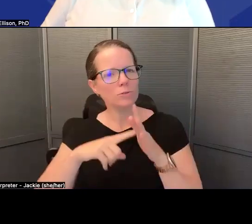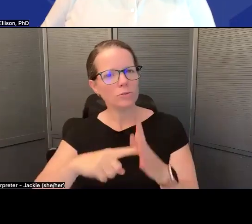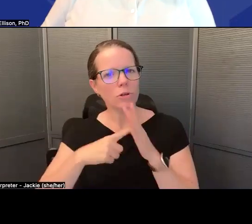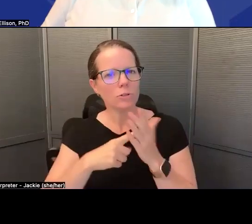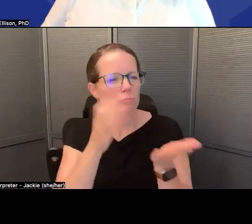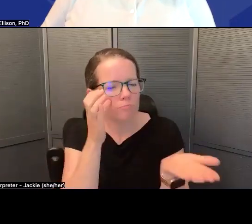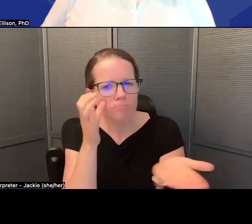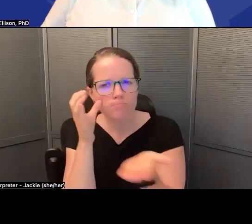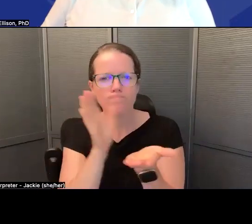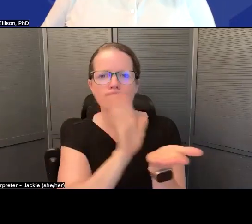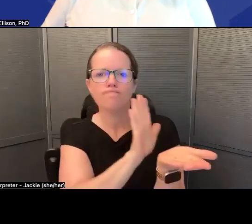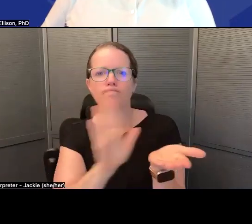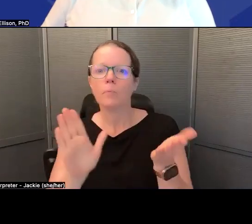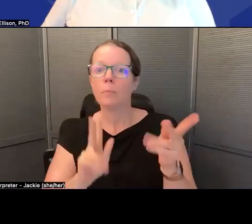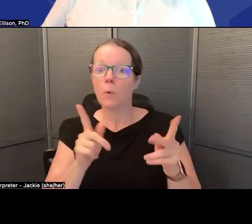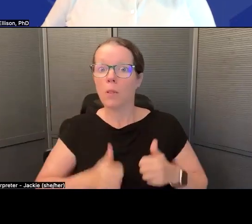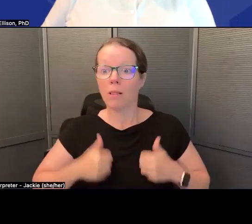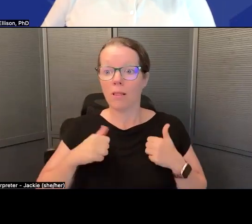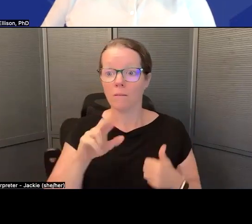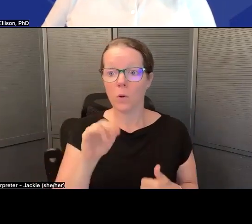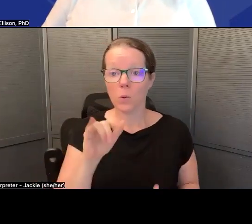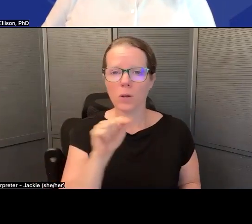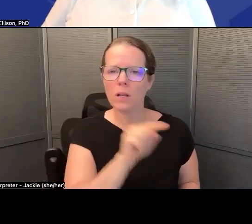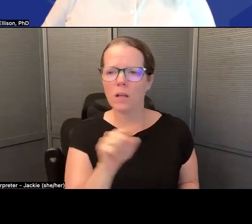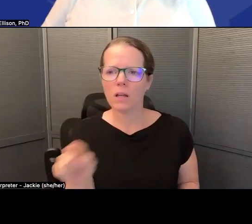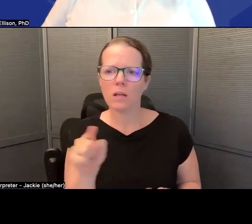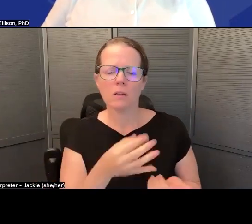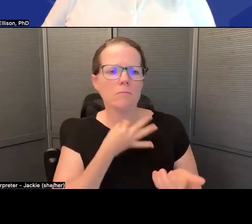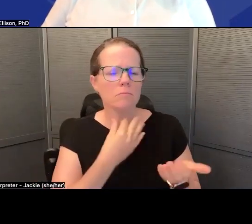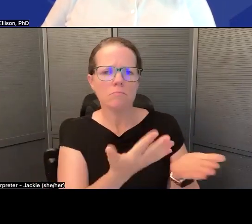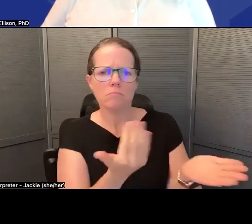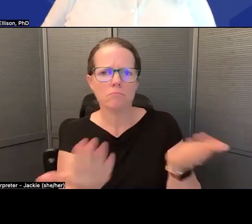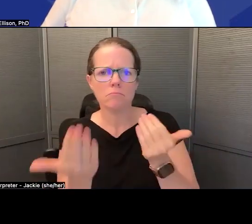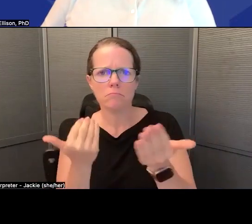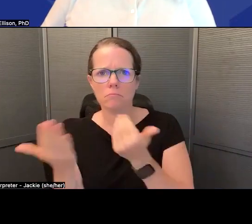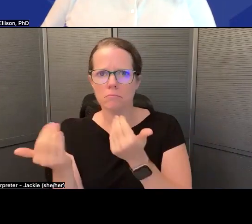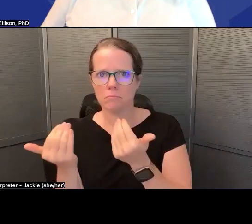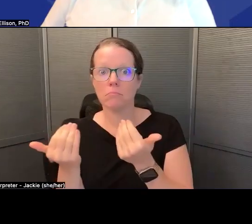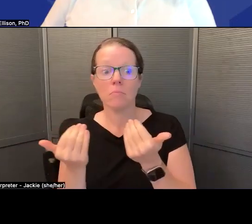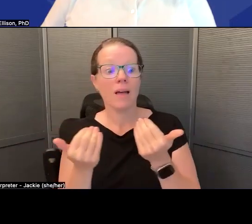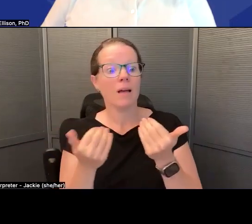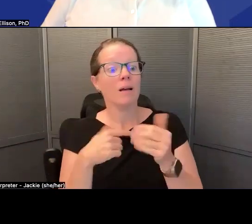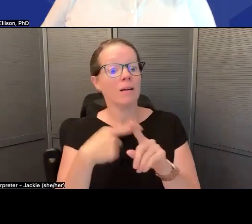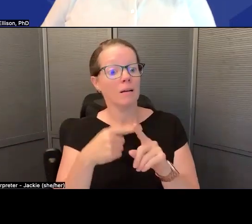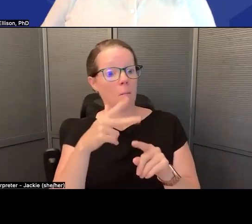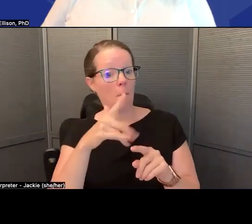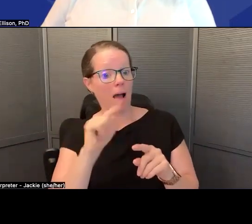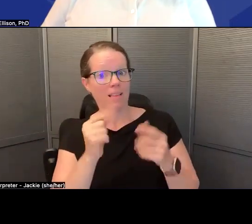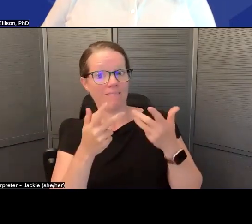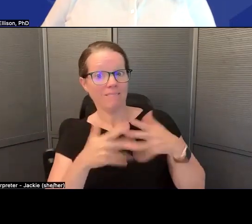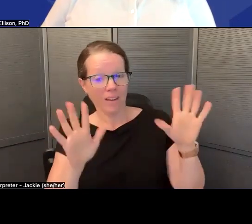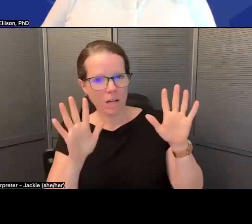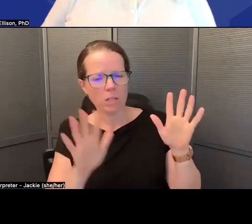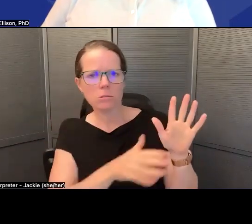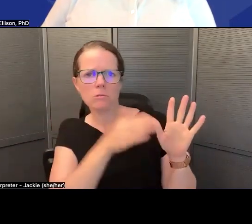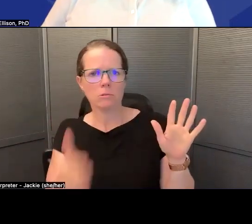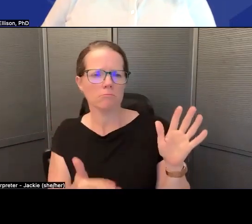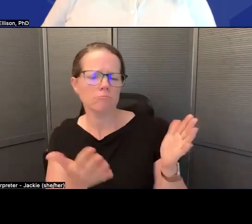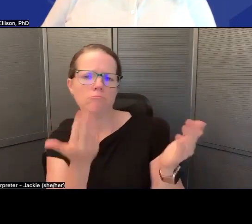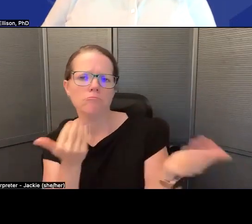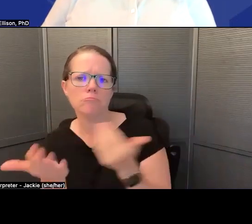wanted to listen to people on the units subsequent to the pilot and see what they had to say.